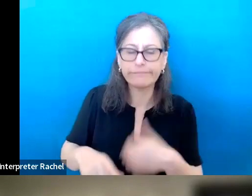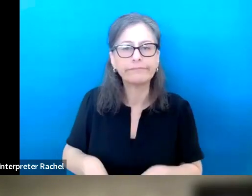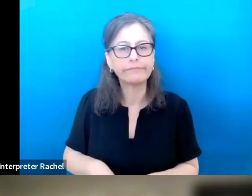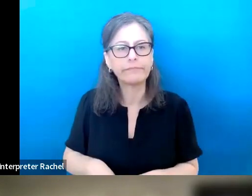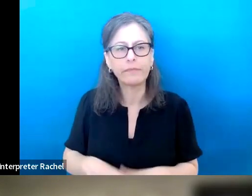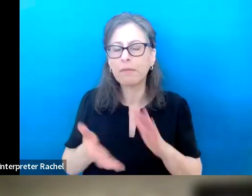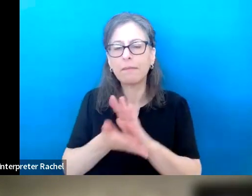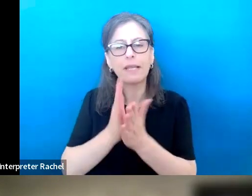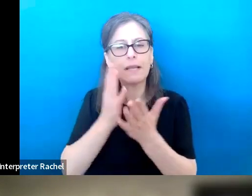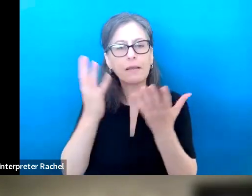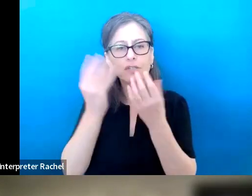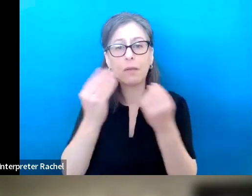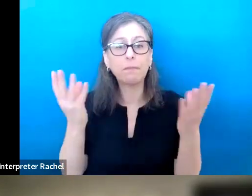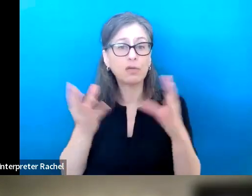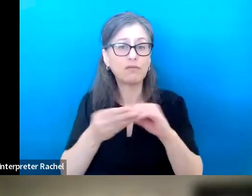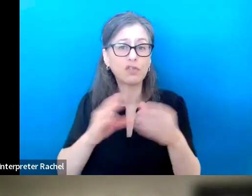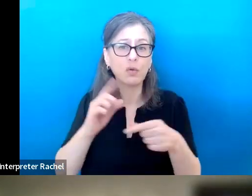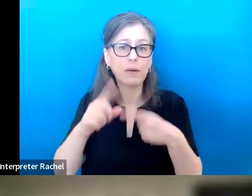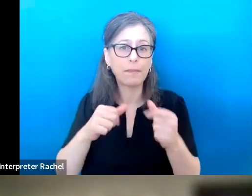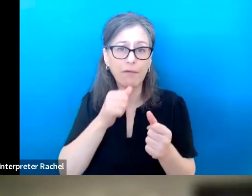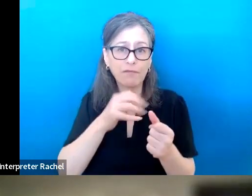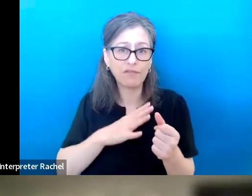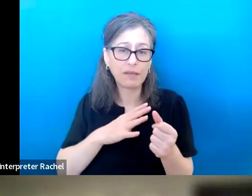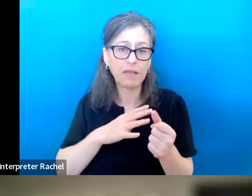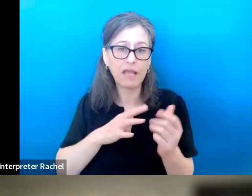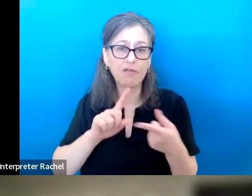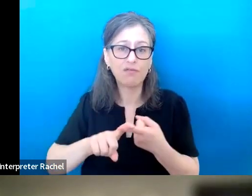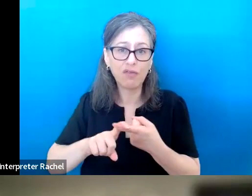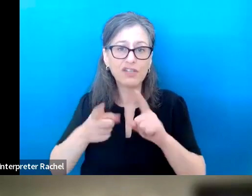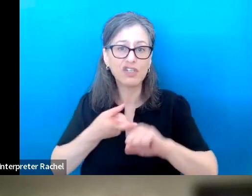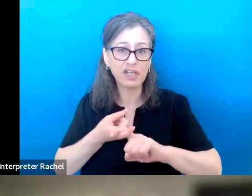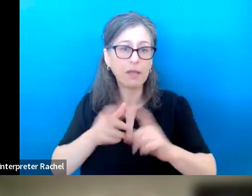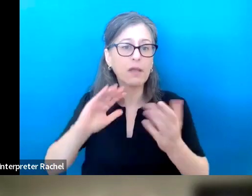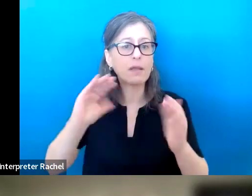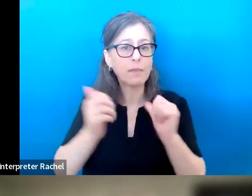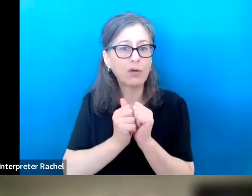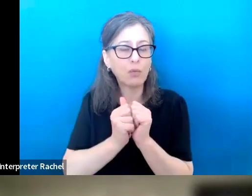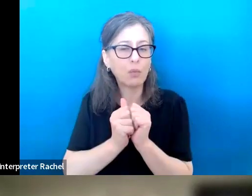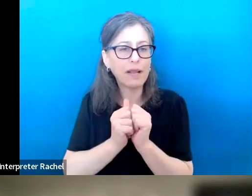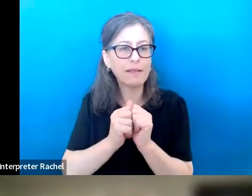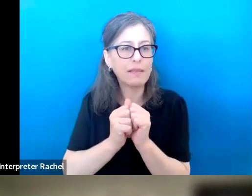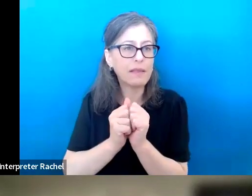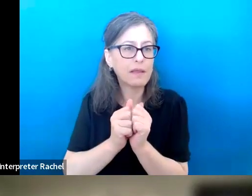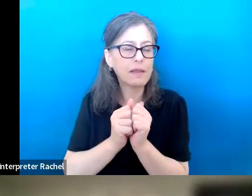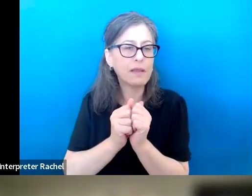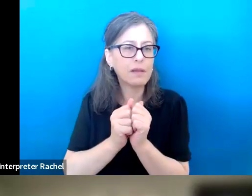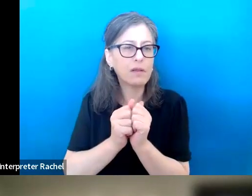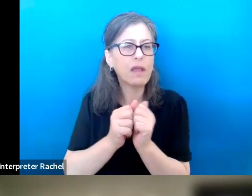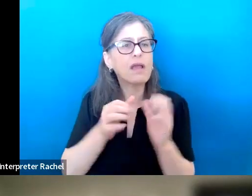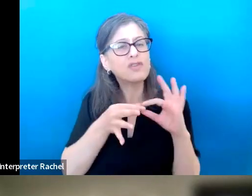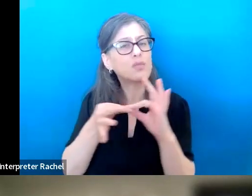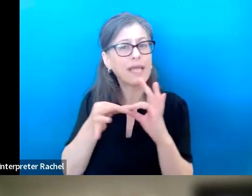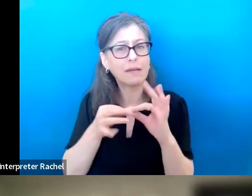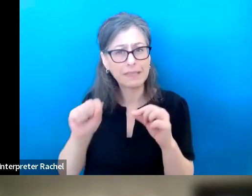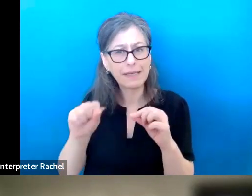this beautiful story about female friendship. And I think that juxtaposed with the idea that we're often it's a very relatable thing.